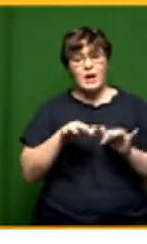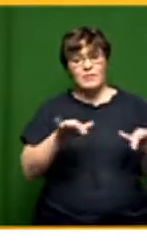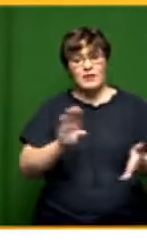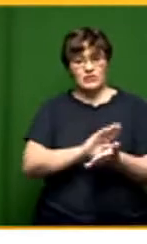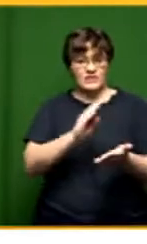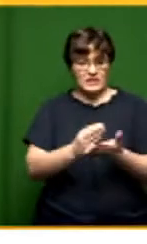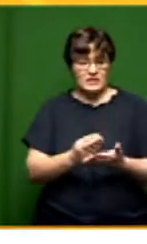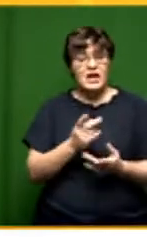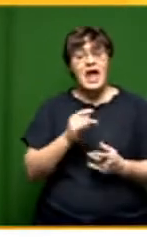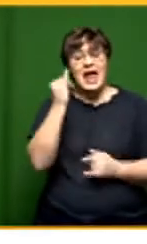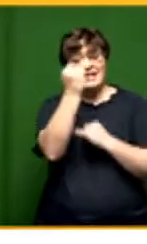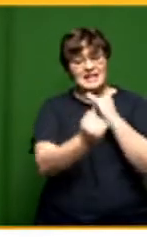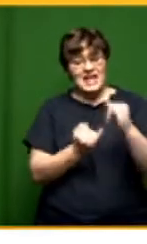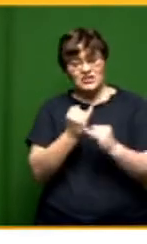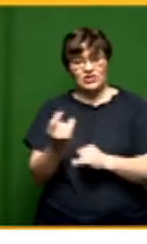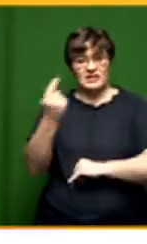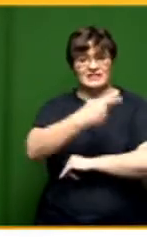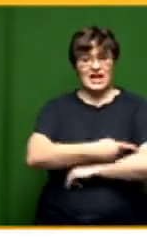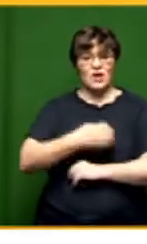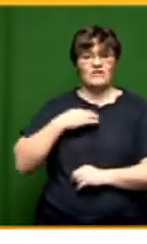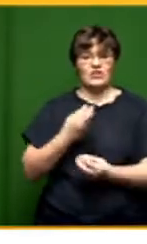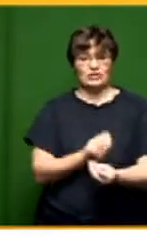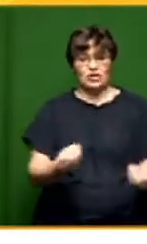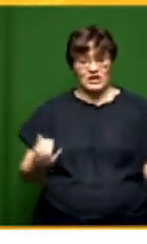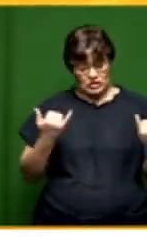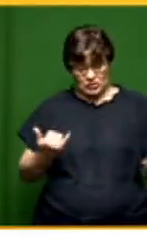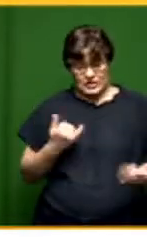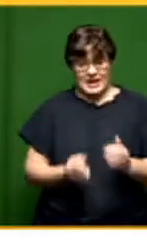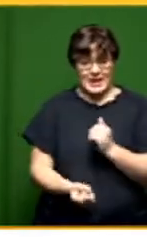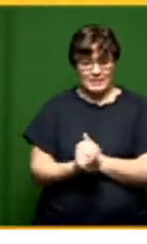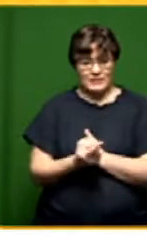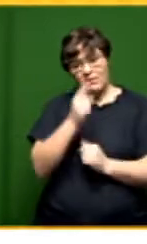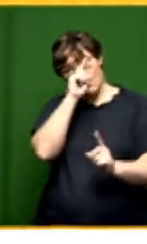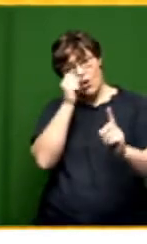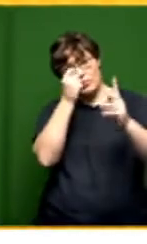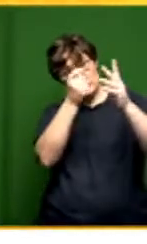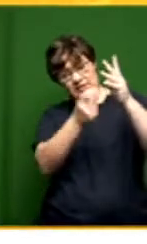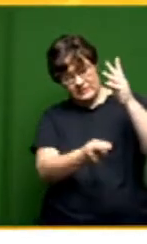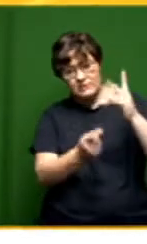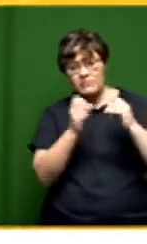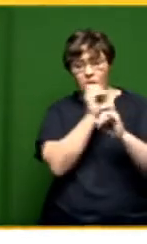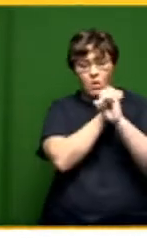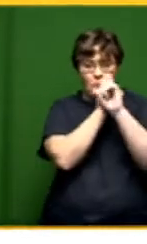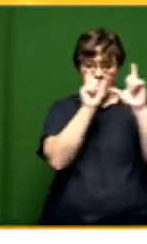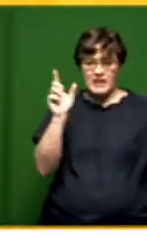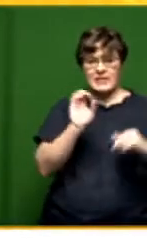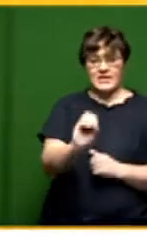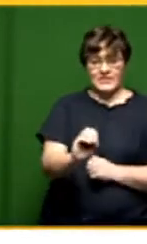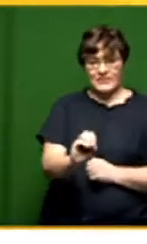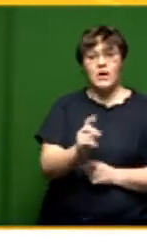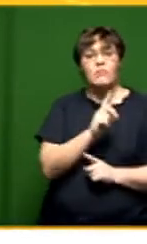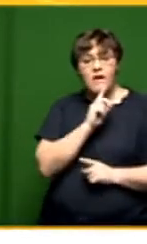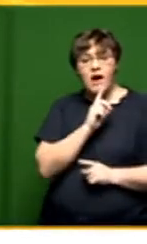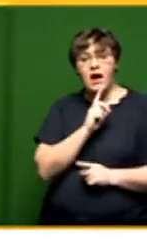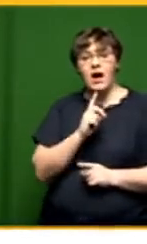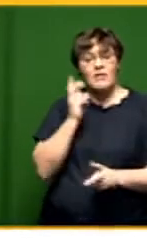International Day of the Girl Child. That's, of course, being observed today. And the objective is to raise awareness about the